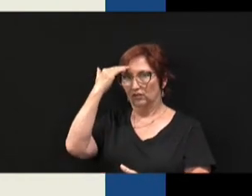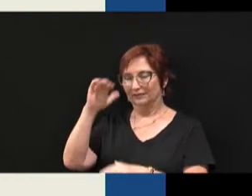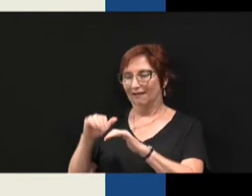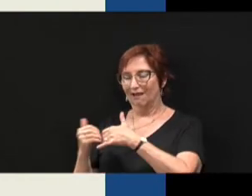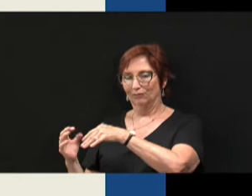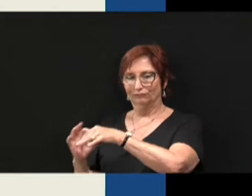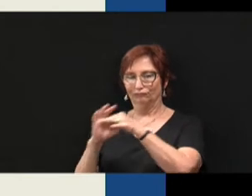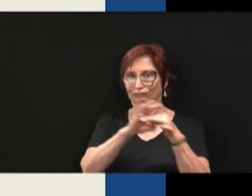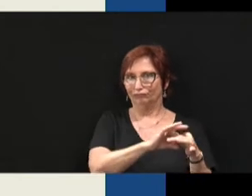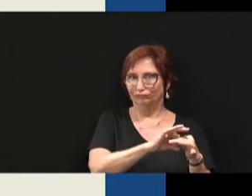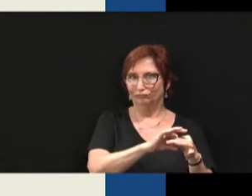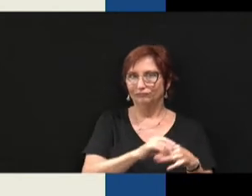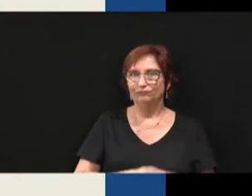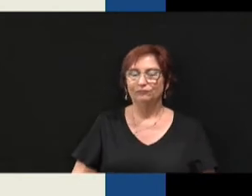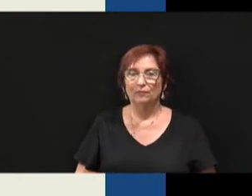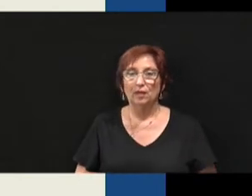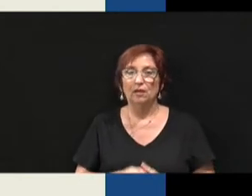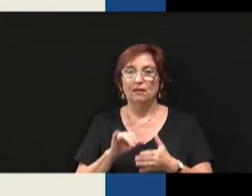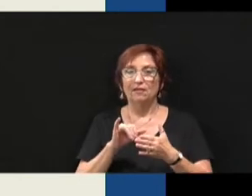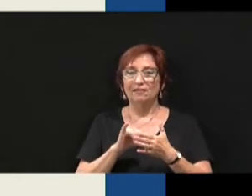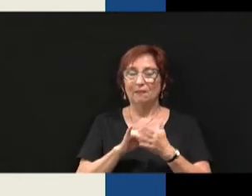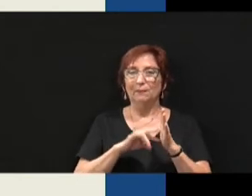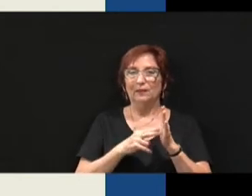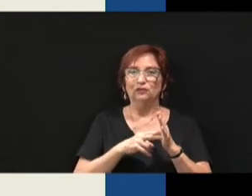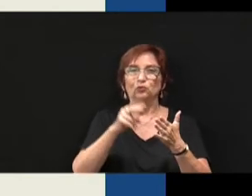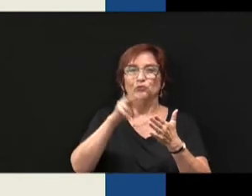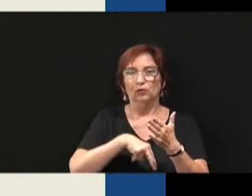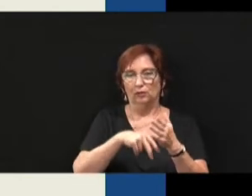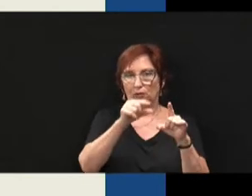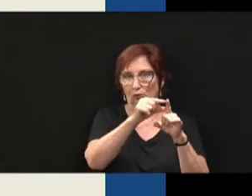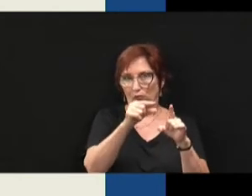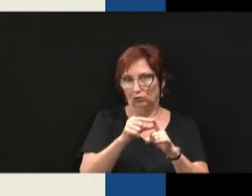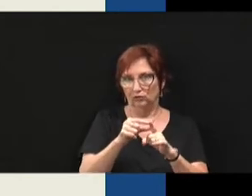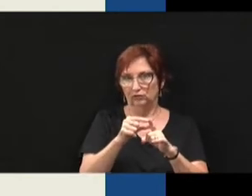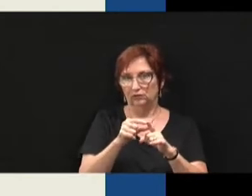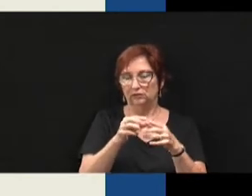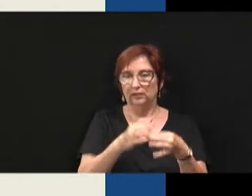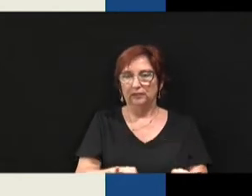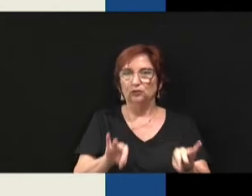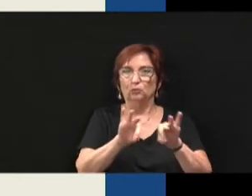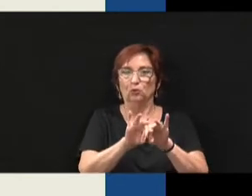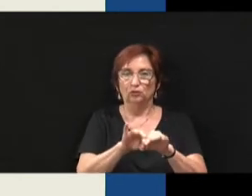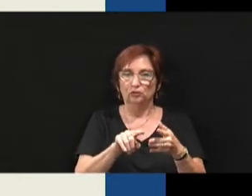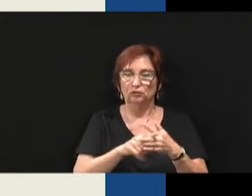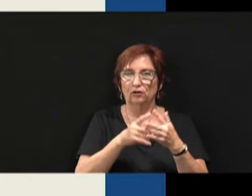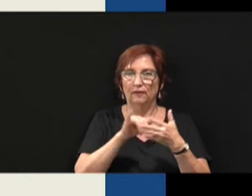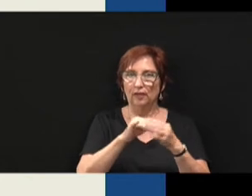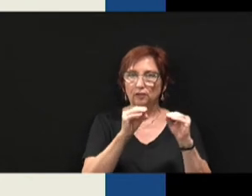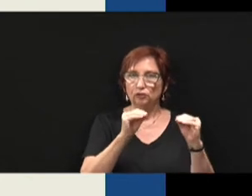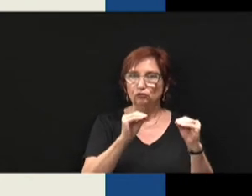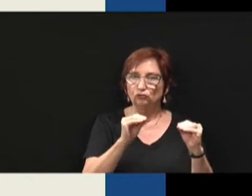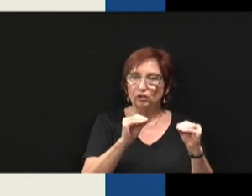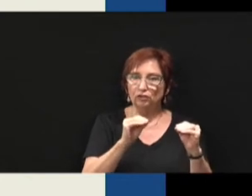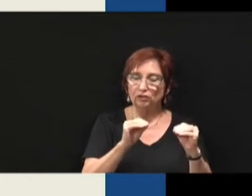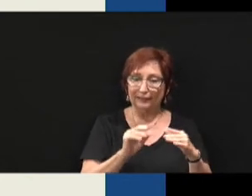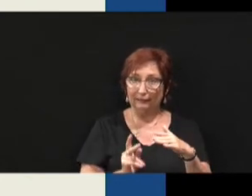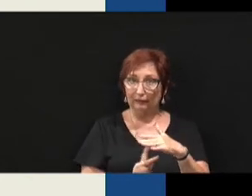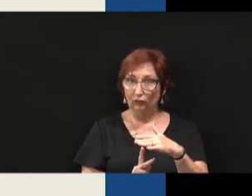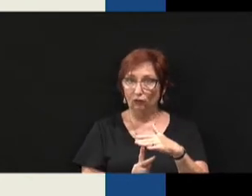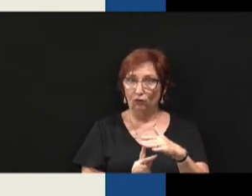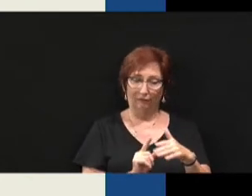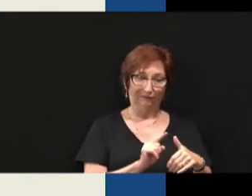Linking phonemic awareness and reading words. It's a very important begin instruction in kindergarten and first grade unless they